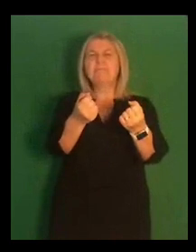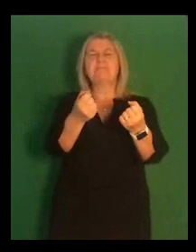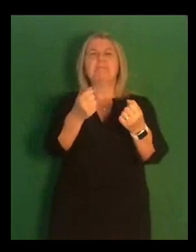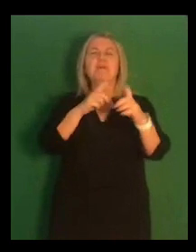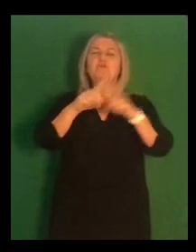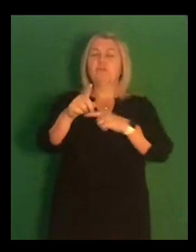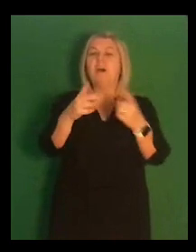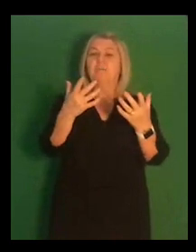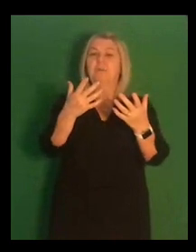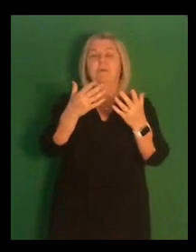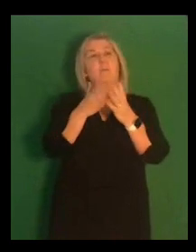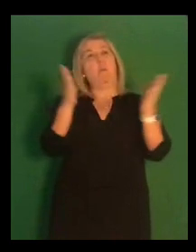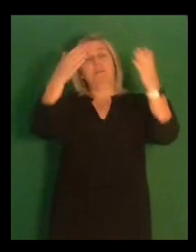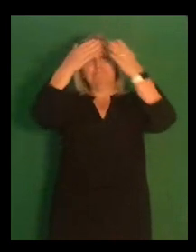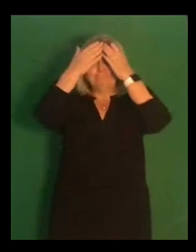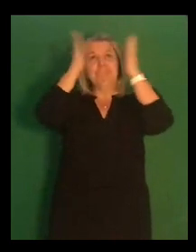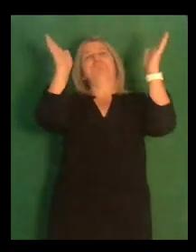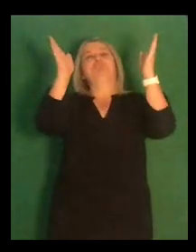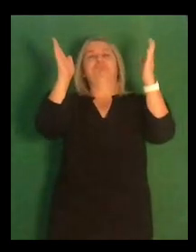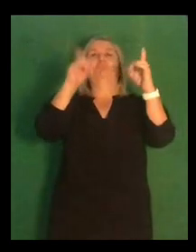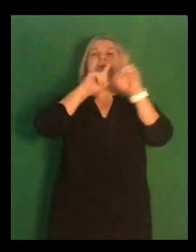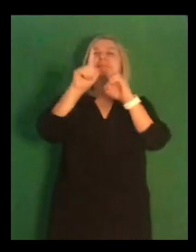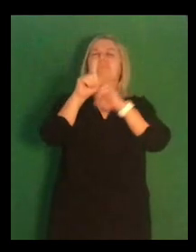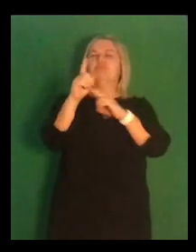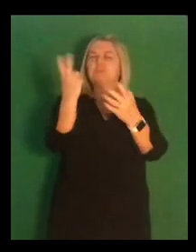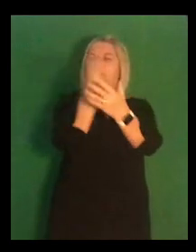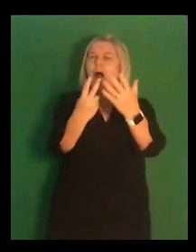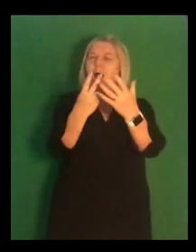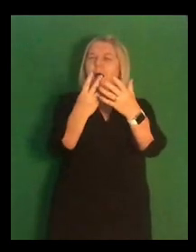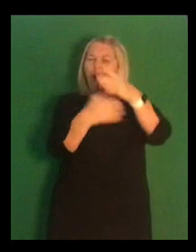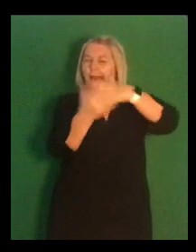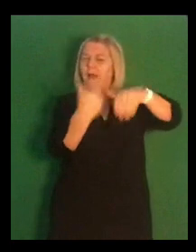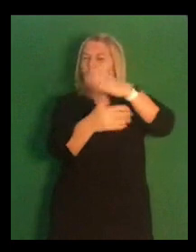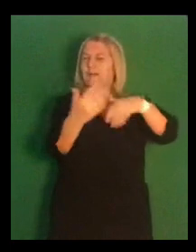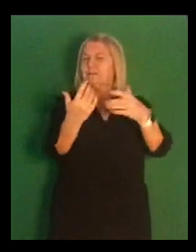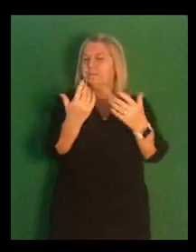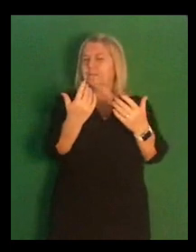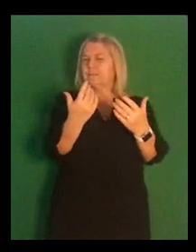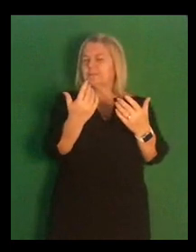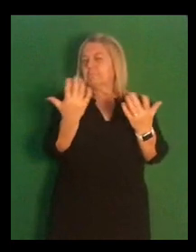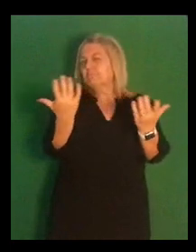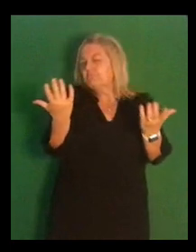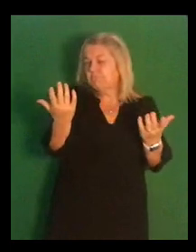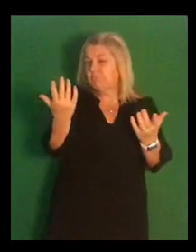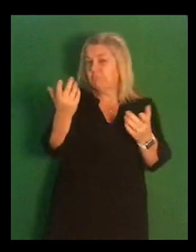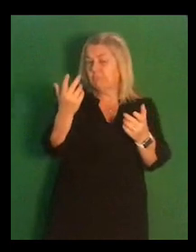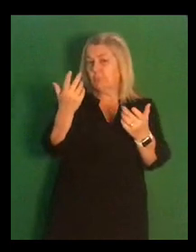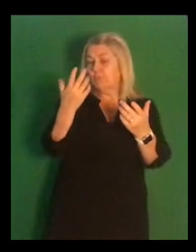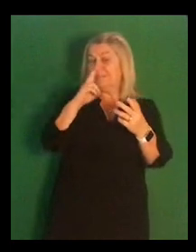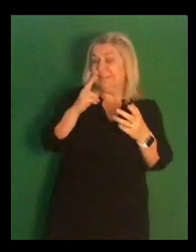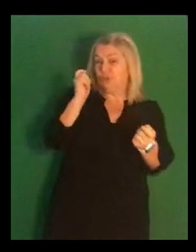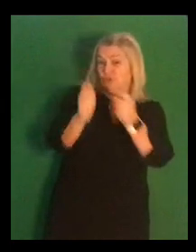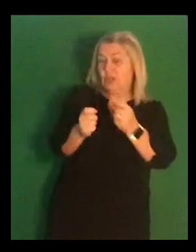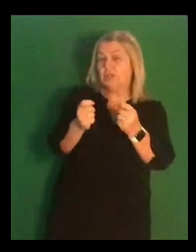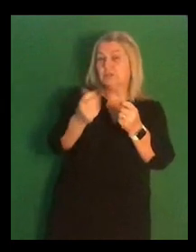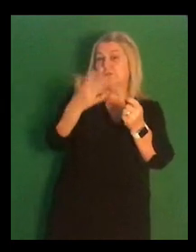of blending art forms together? Can you just talk about how things have changed on that front at NTS, and what maybe you'll be